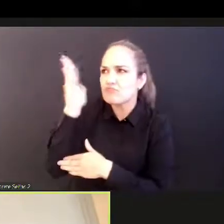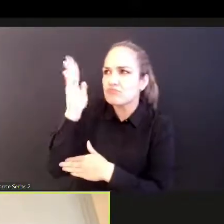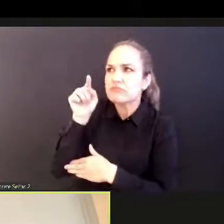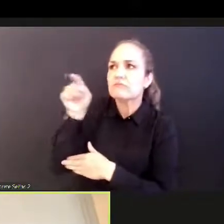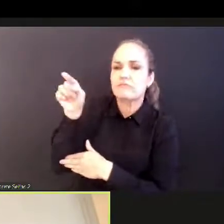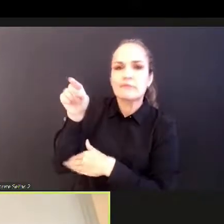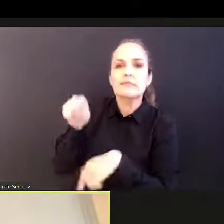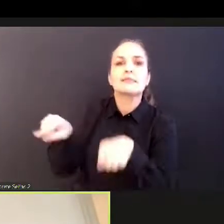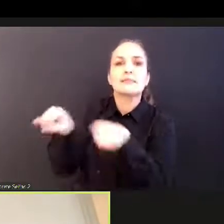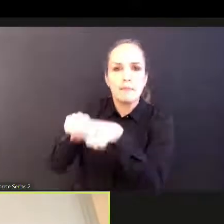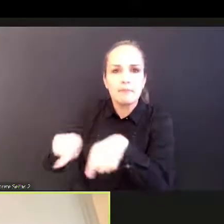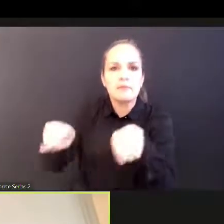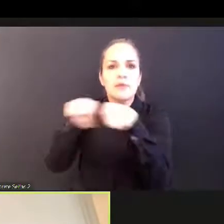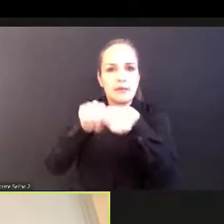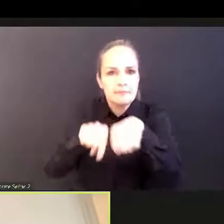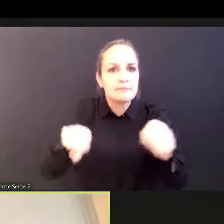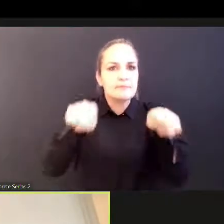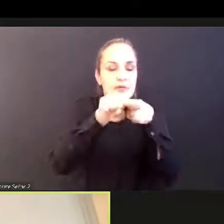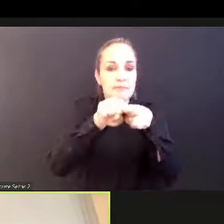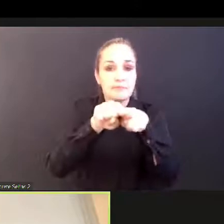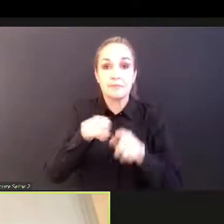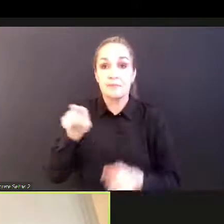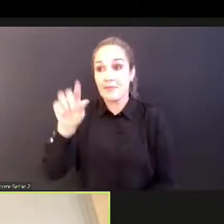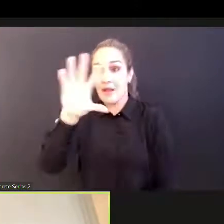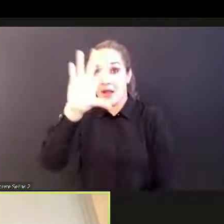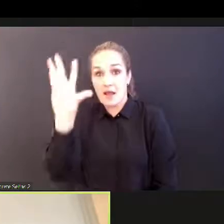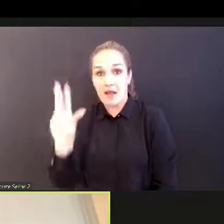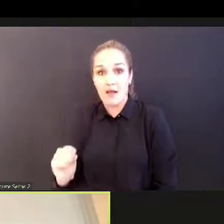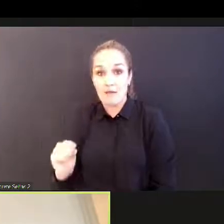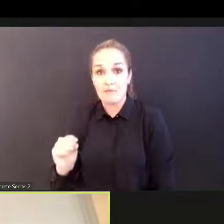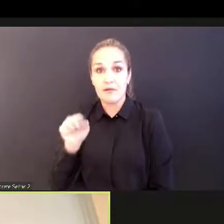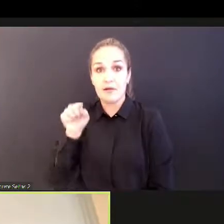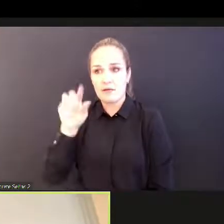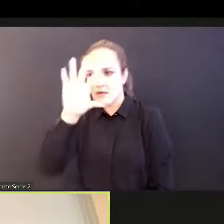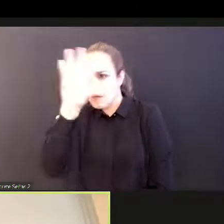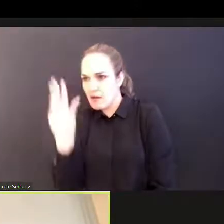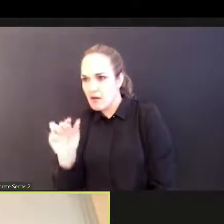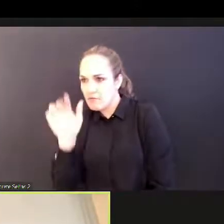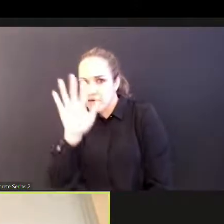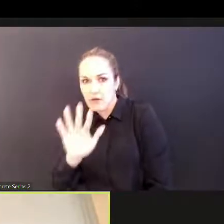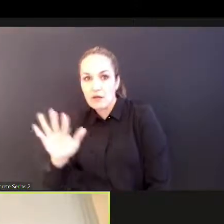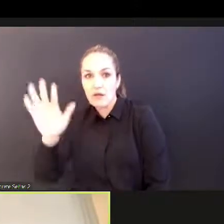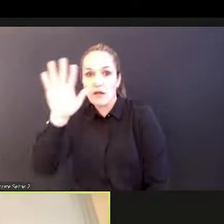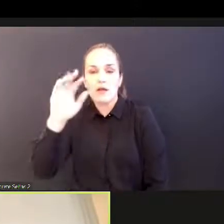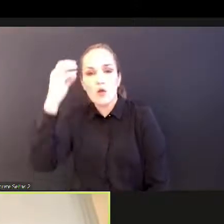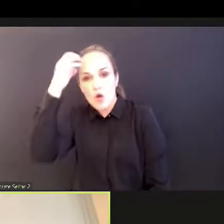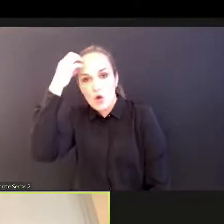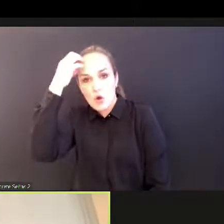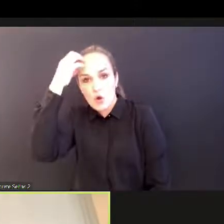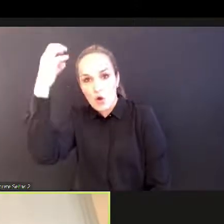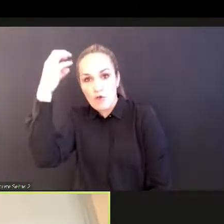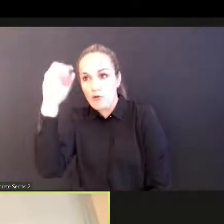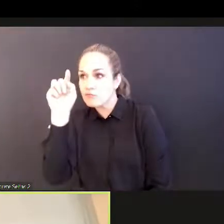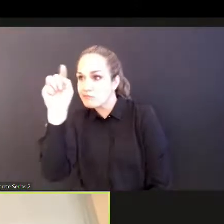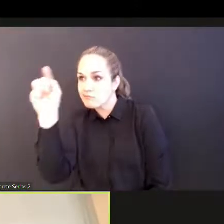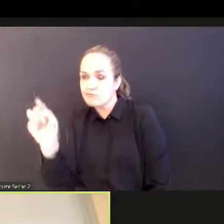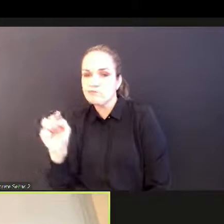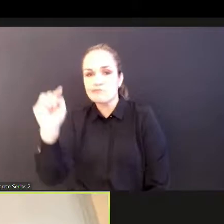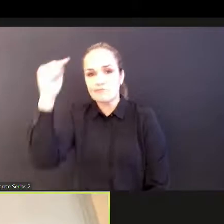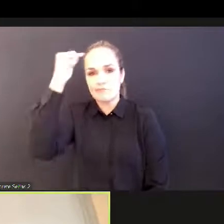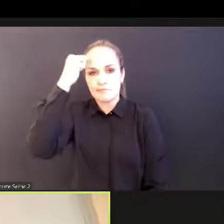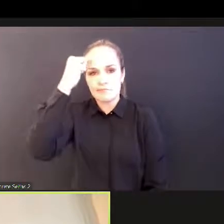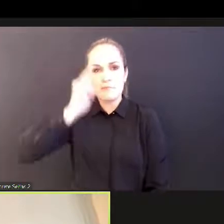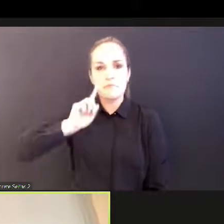Africa specifically, the government, the private sector, telecom growth are 3 factors which have actually contributed to a growth in